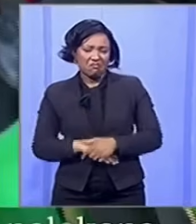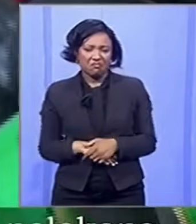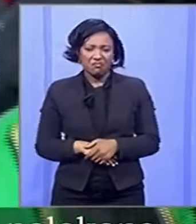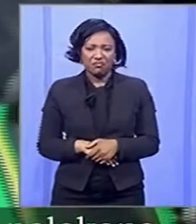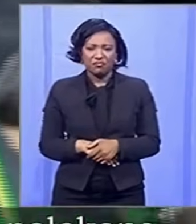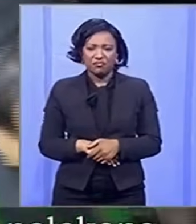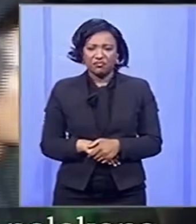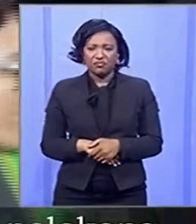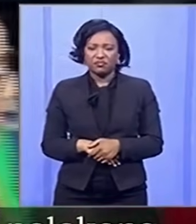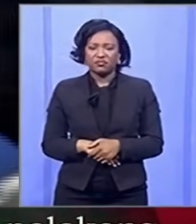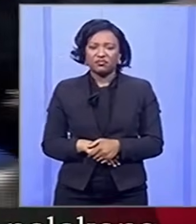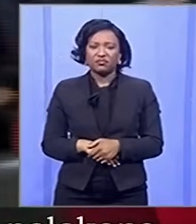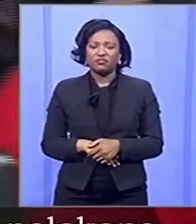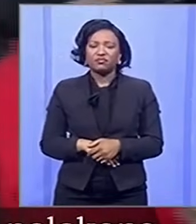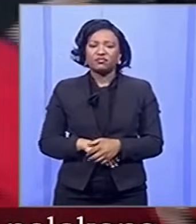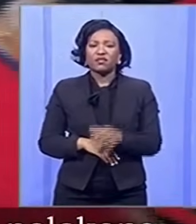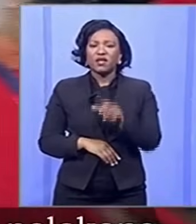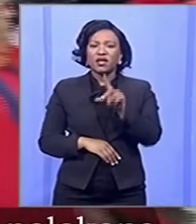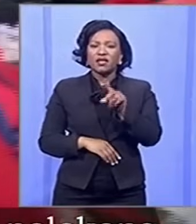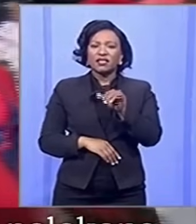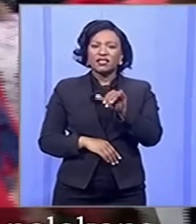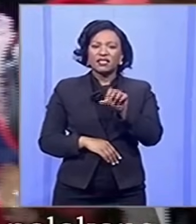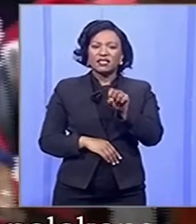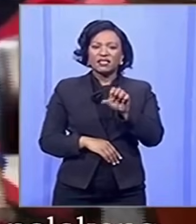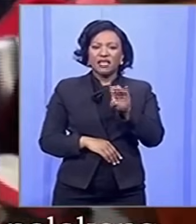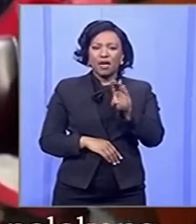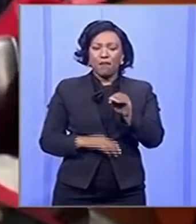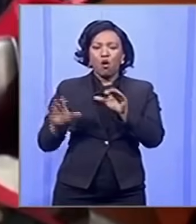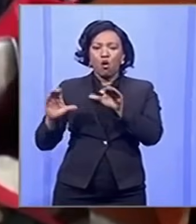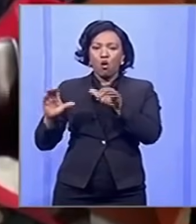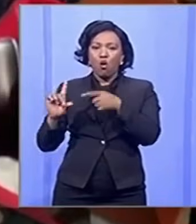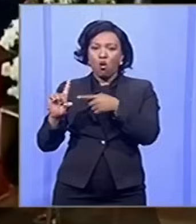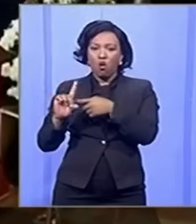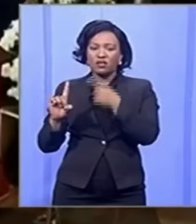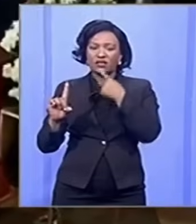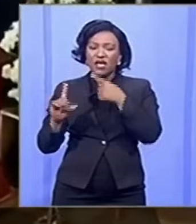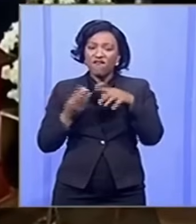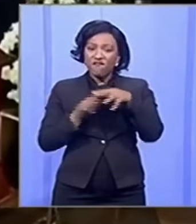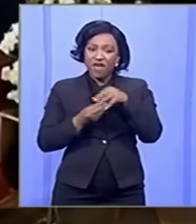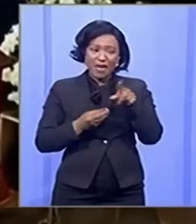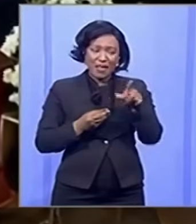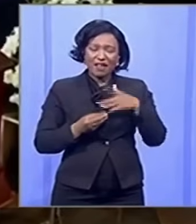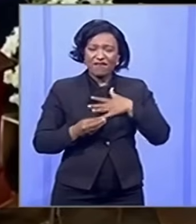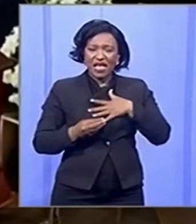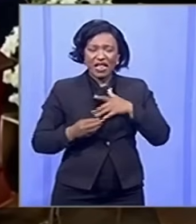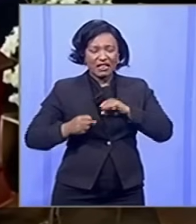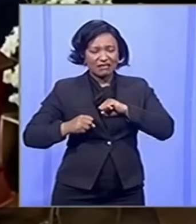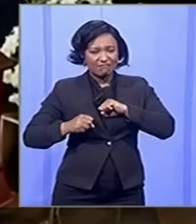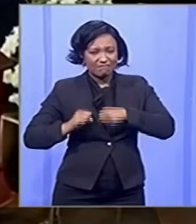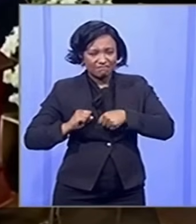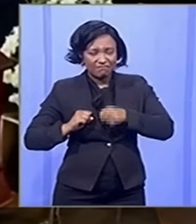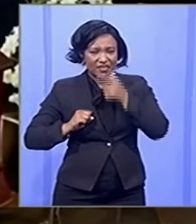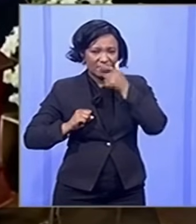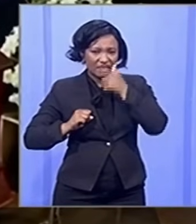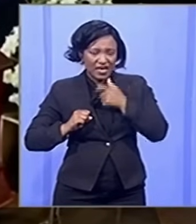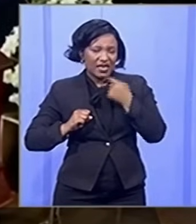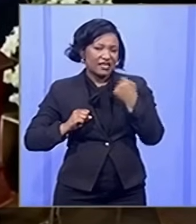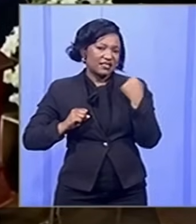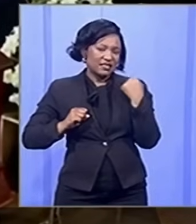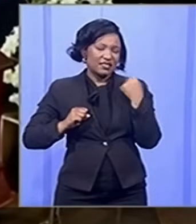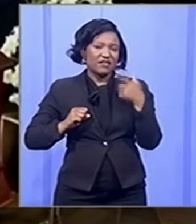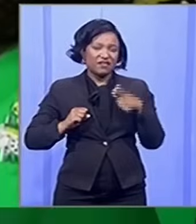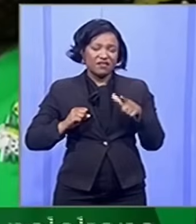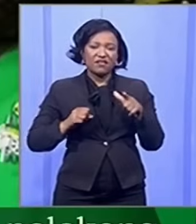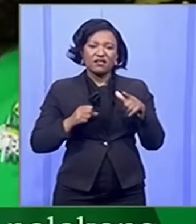hula disebo mosupa le kušitše balapa le bagwera ba go botlhoko. Setopo sa go se ile sa epolwa lebitleng le lengwe morago ga gore